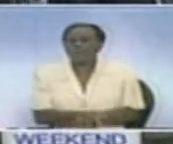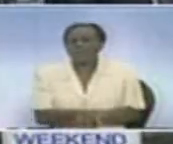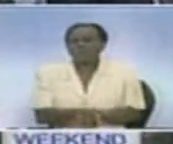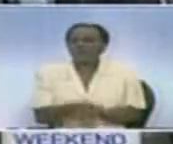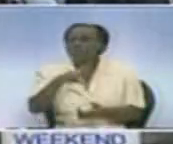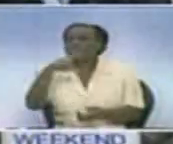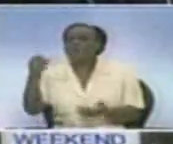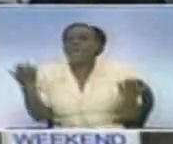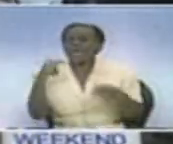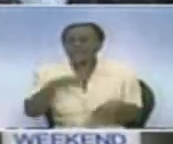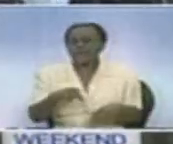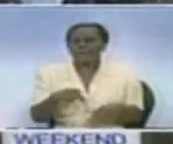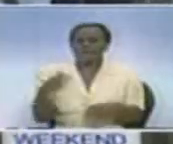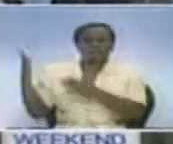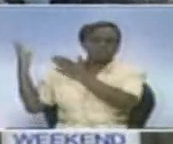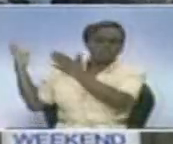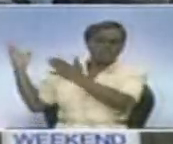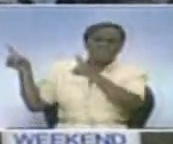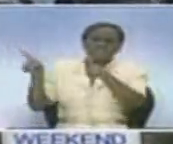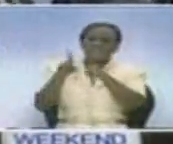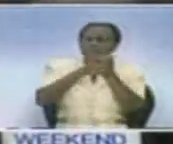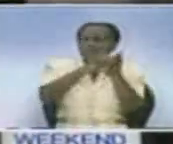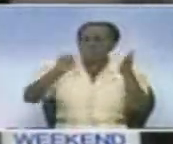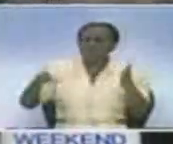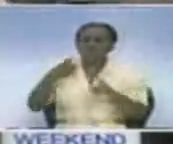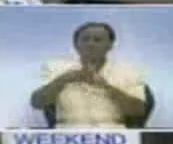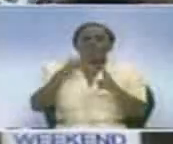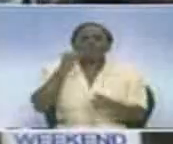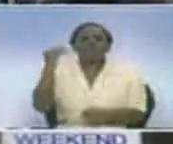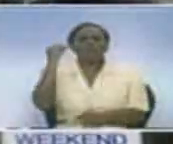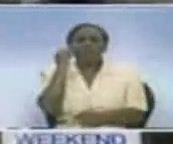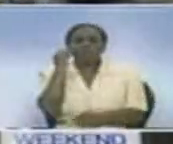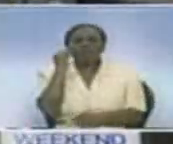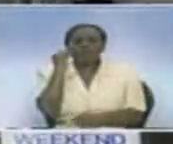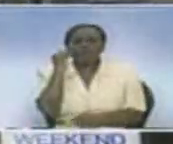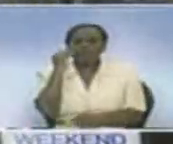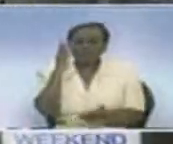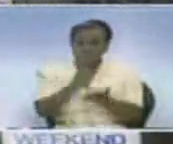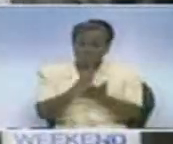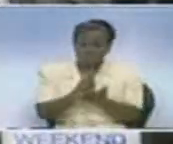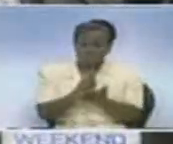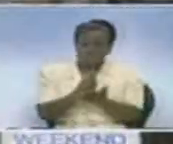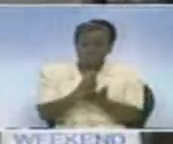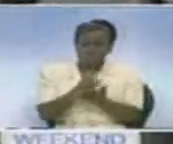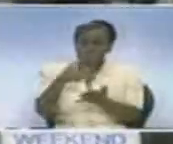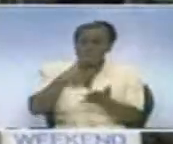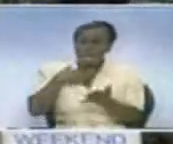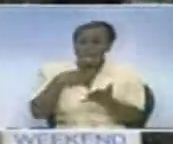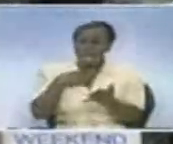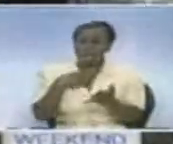Where? Mine Njenga was also flushed out of the house. I'm told you've got an armory here. Is it true? Number? An armory?